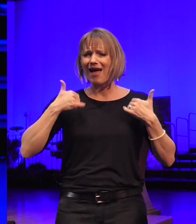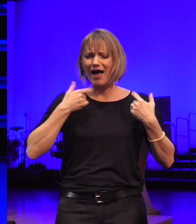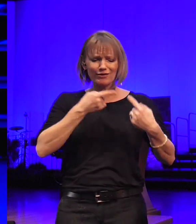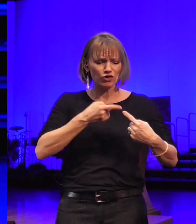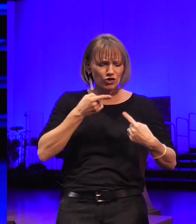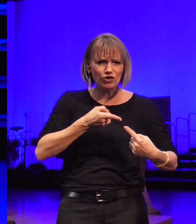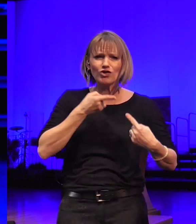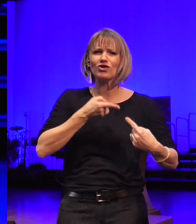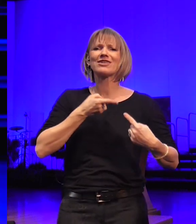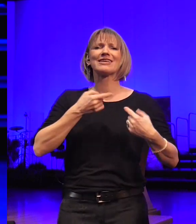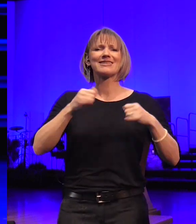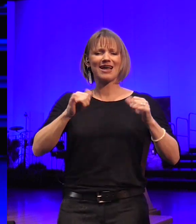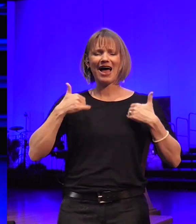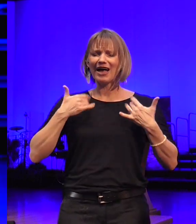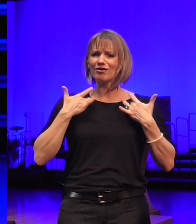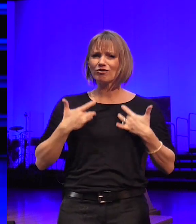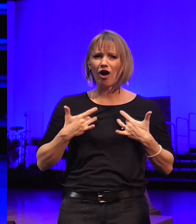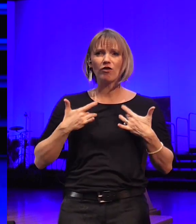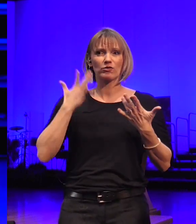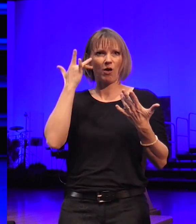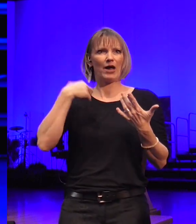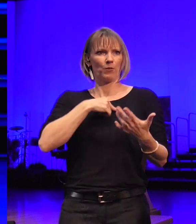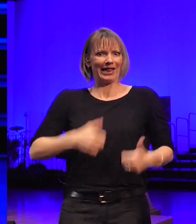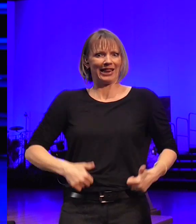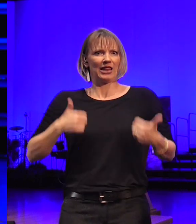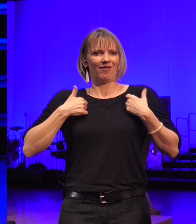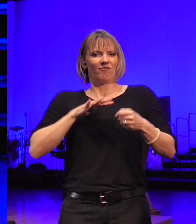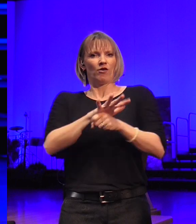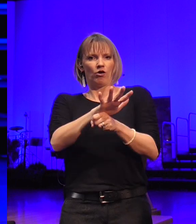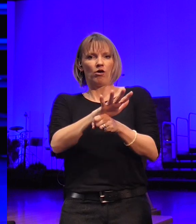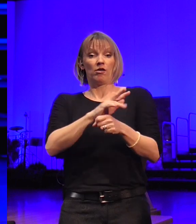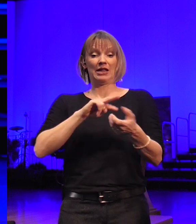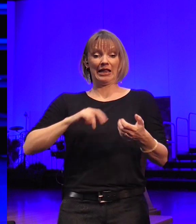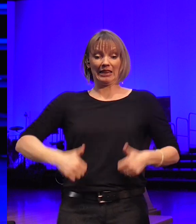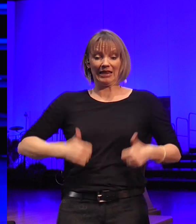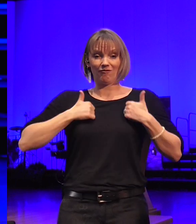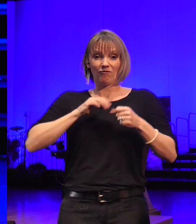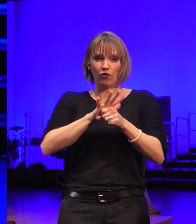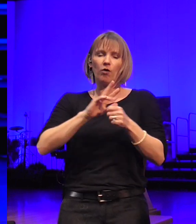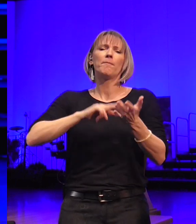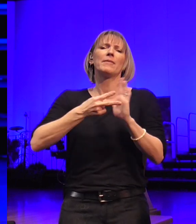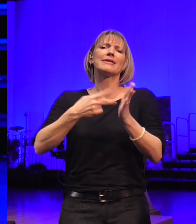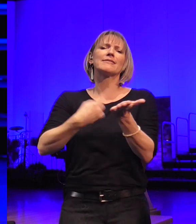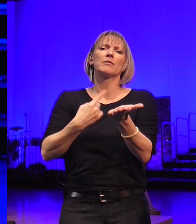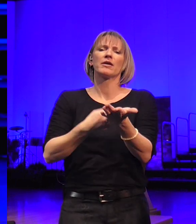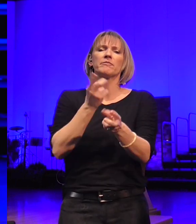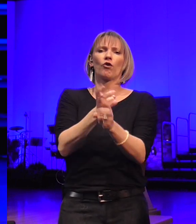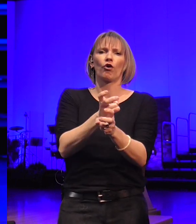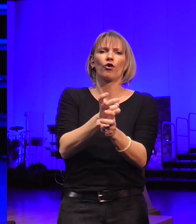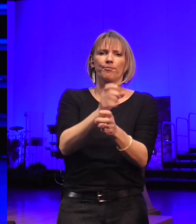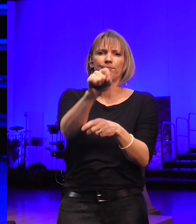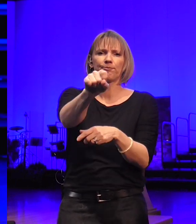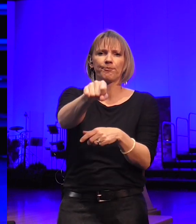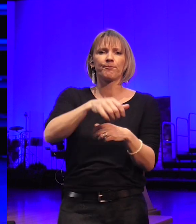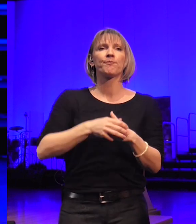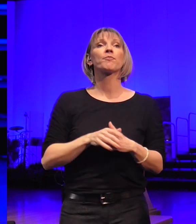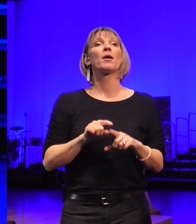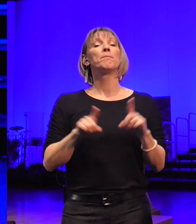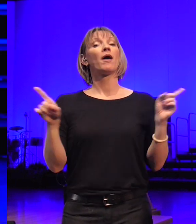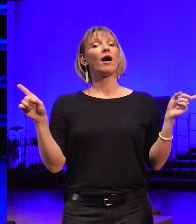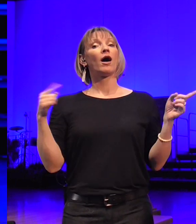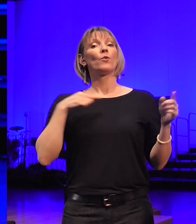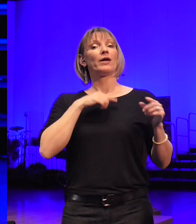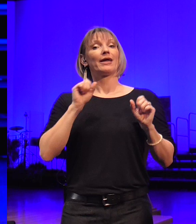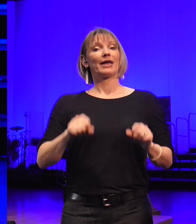sorrows because we live full blast. And living a full life means it's hard sometimes. However, we